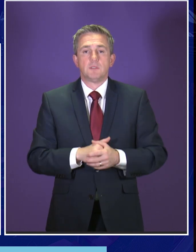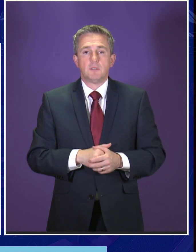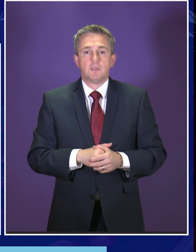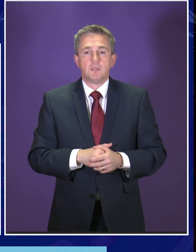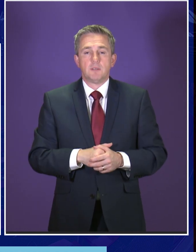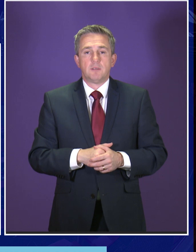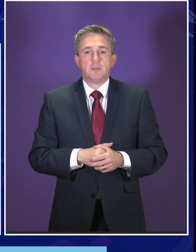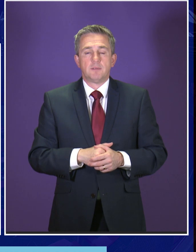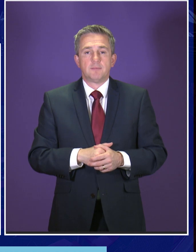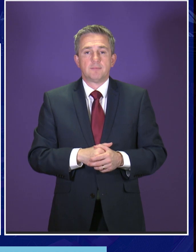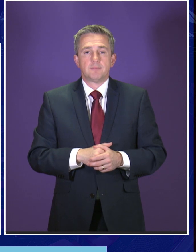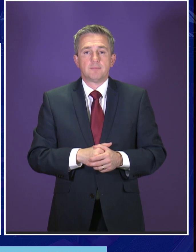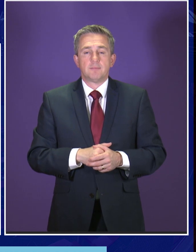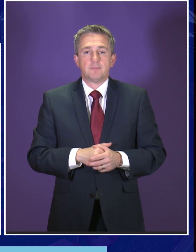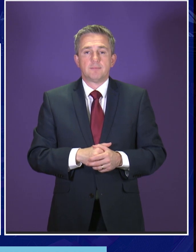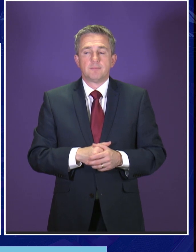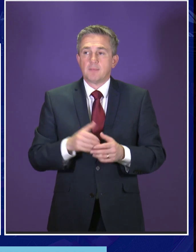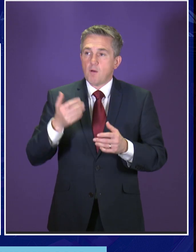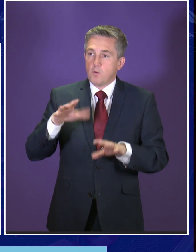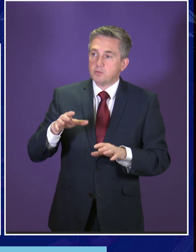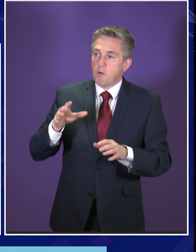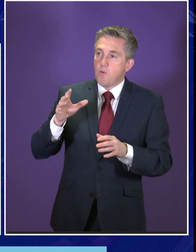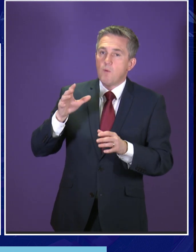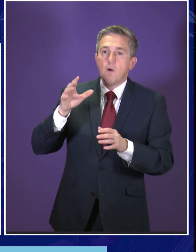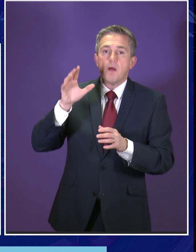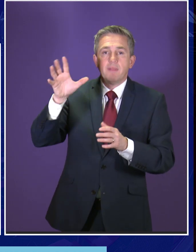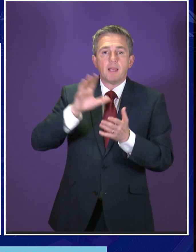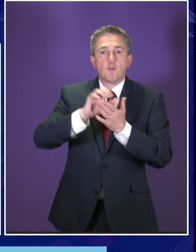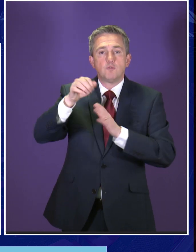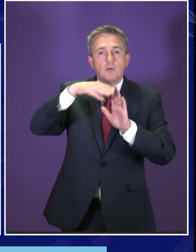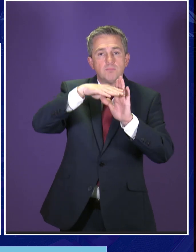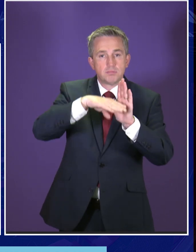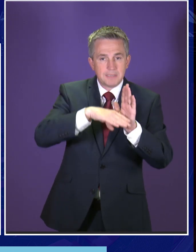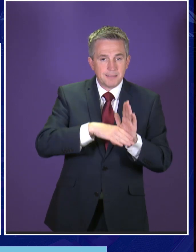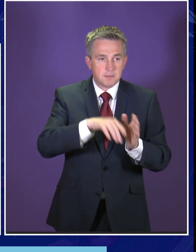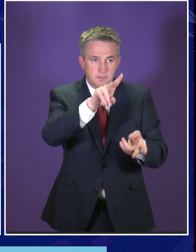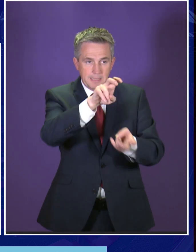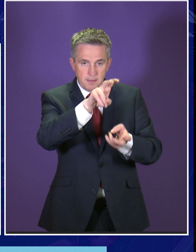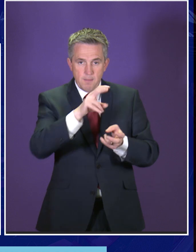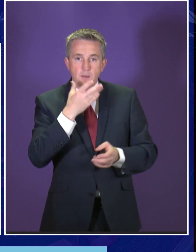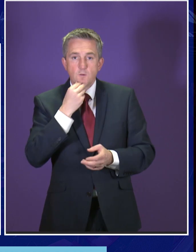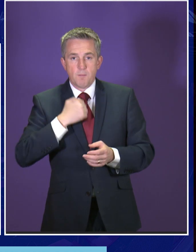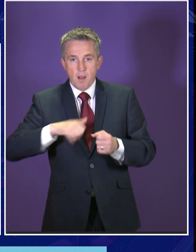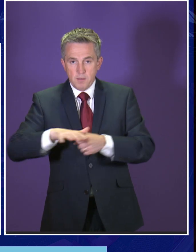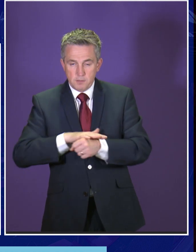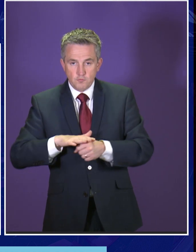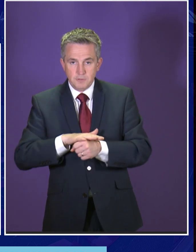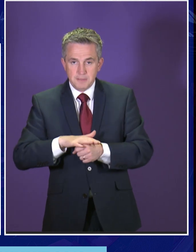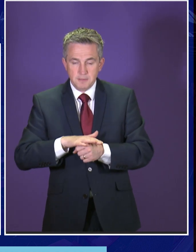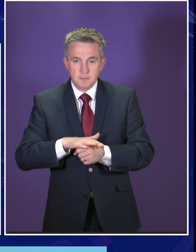standard setting instruments on culture, e.g., example, bilateral and multilateral